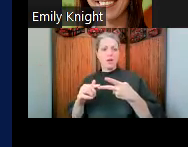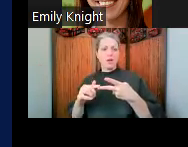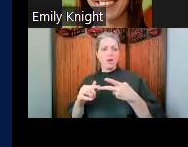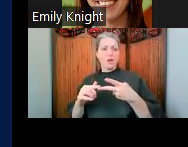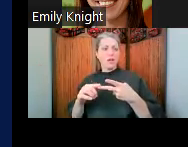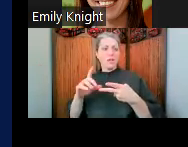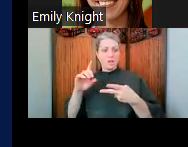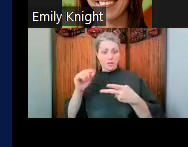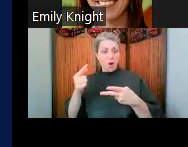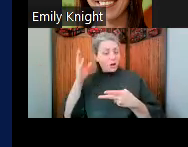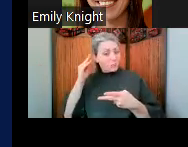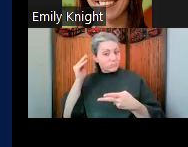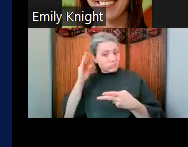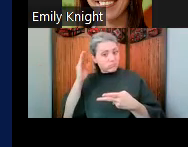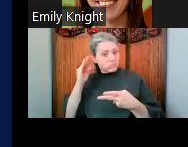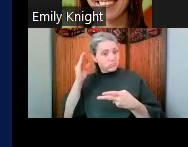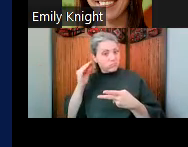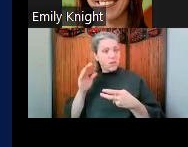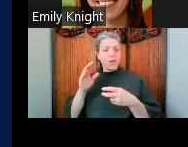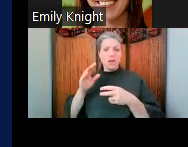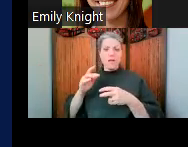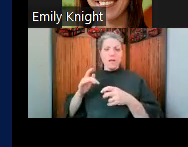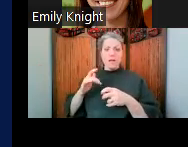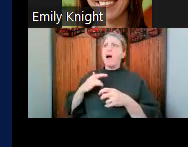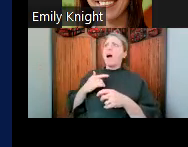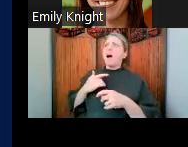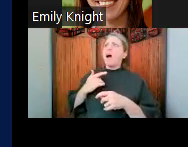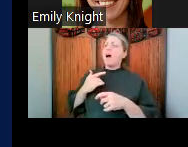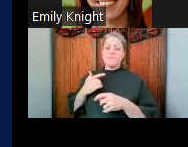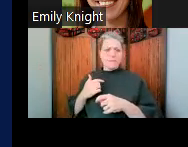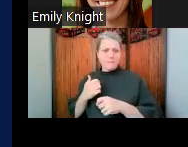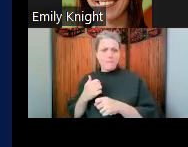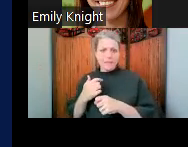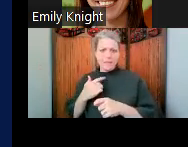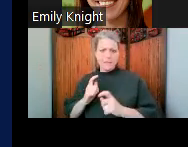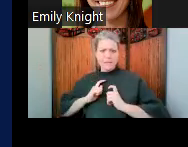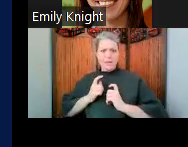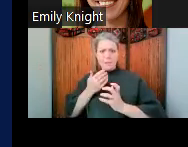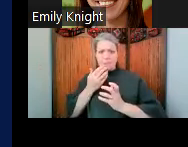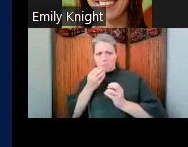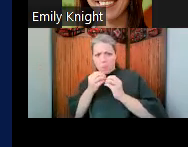sense keeps me a bit more grounded and aware of my body so that it doesn't seem so far away.